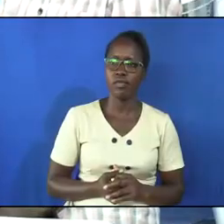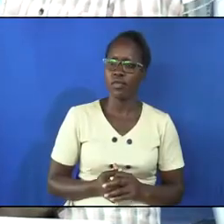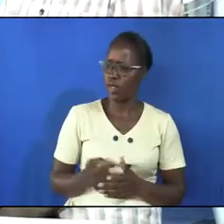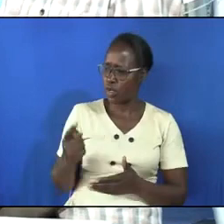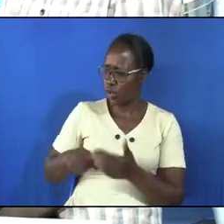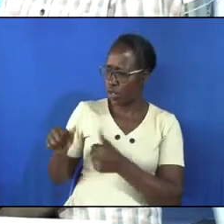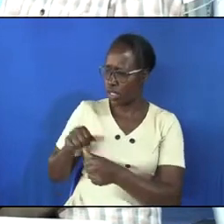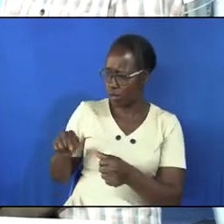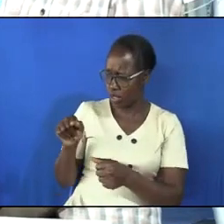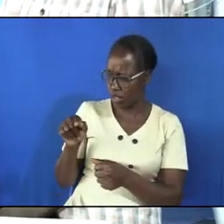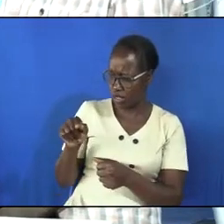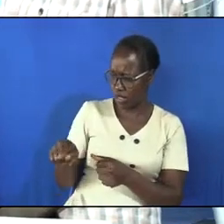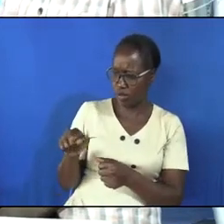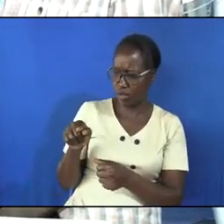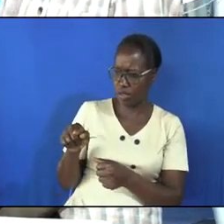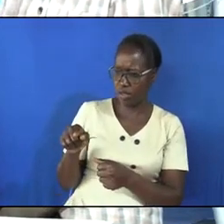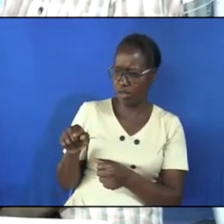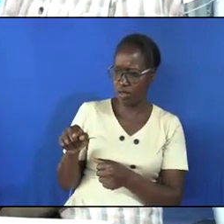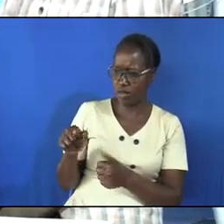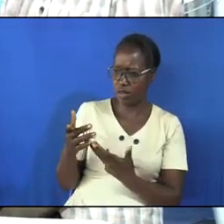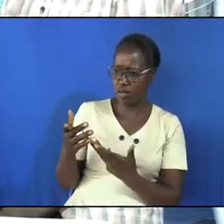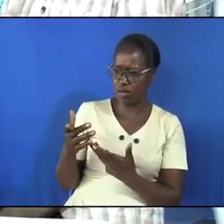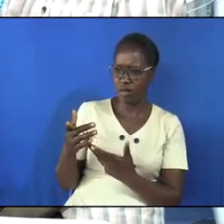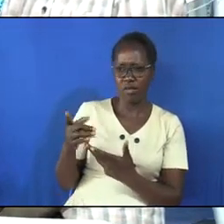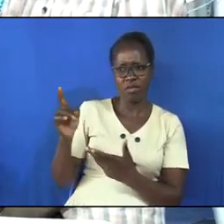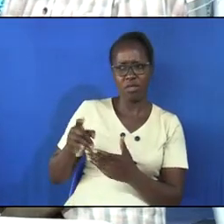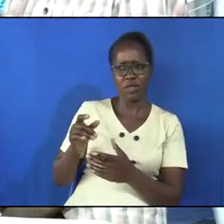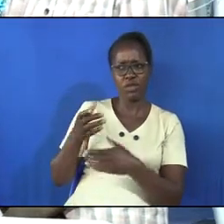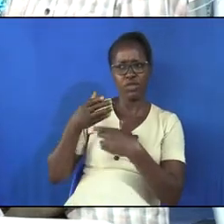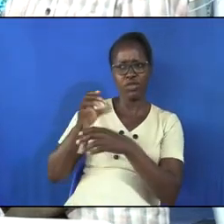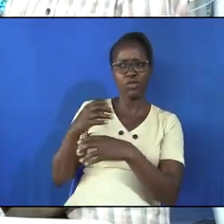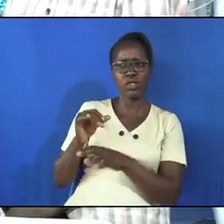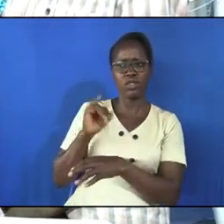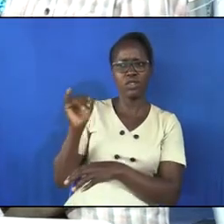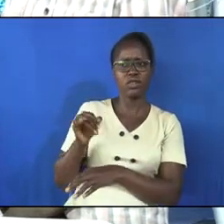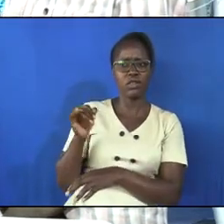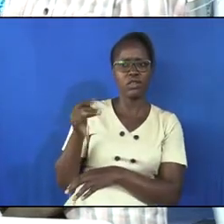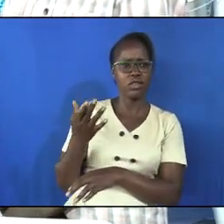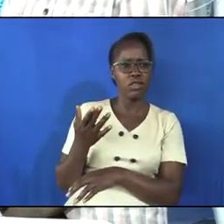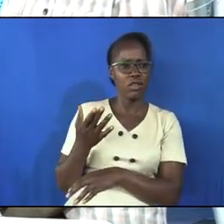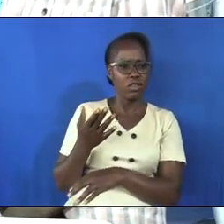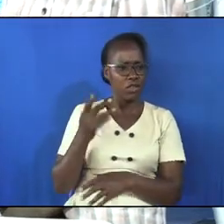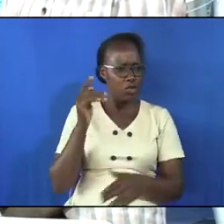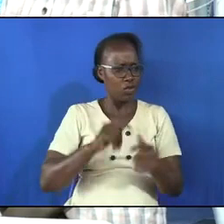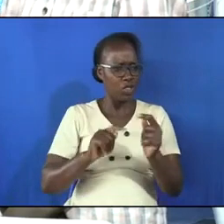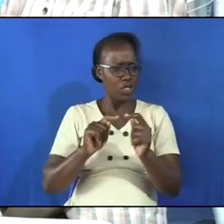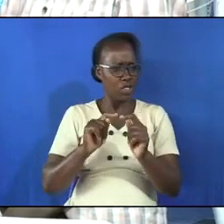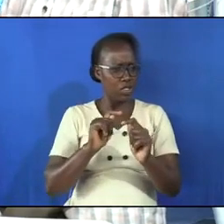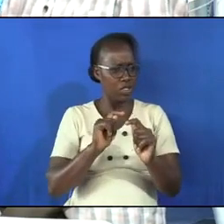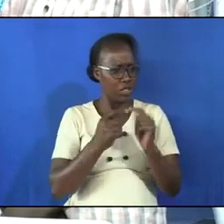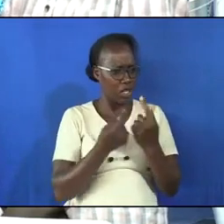And what about this one? This must be juice. But which kind of juice?